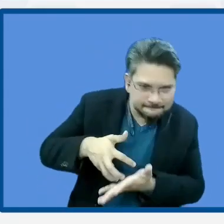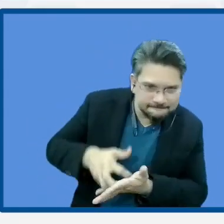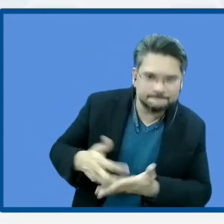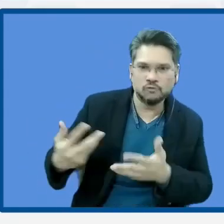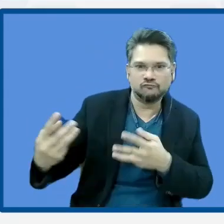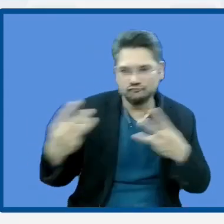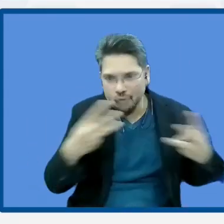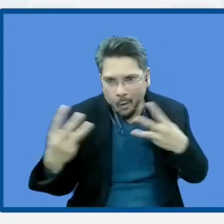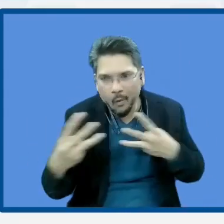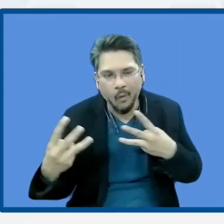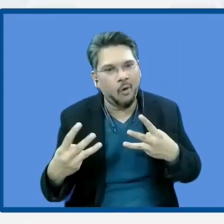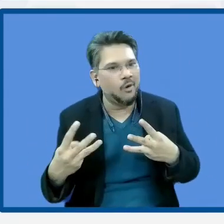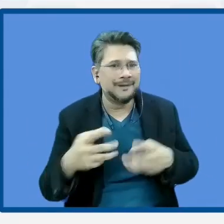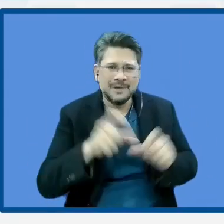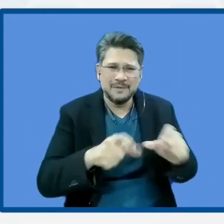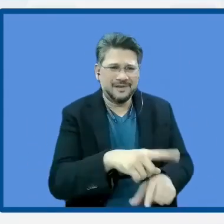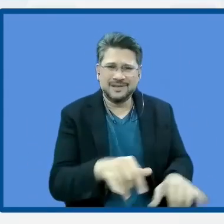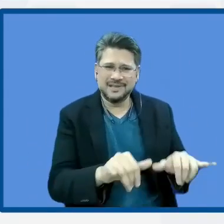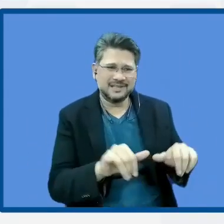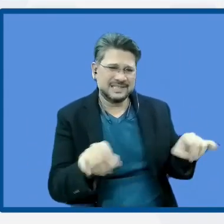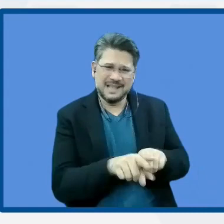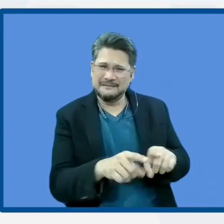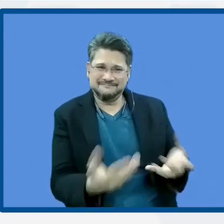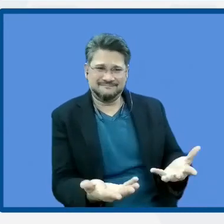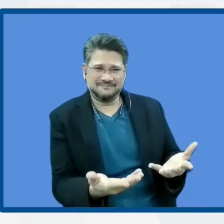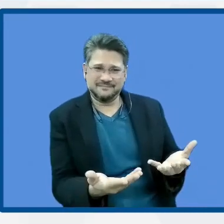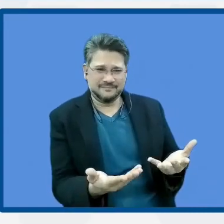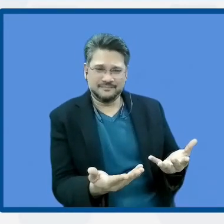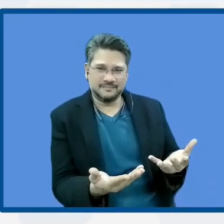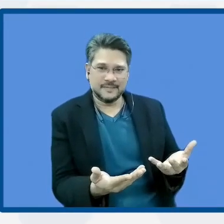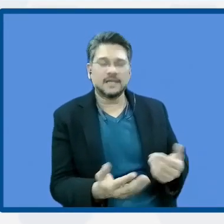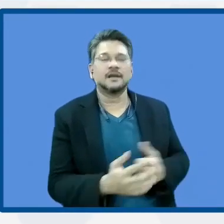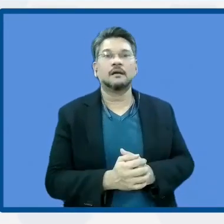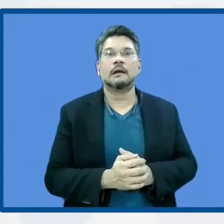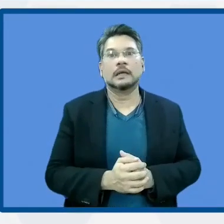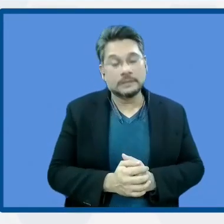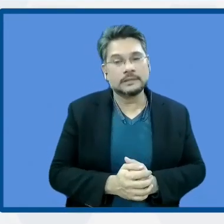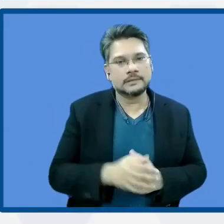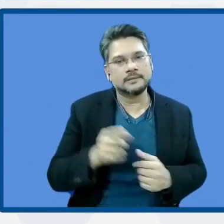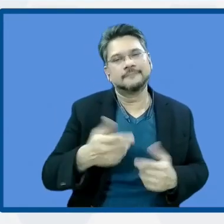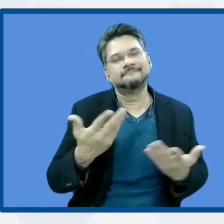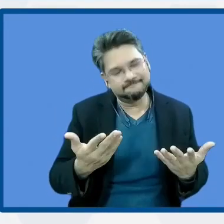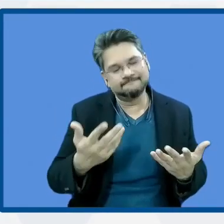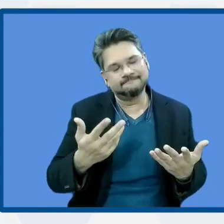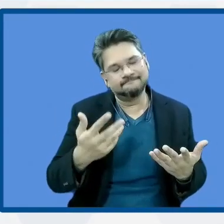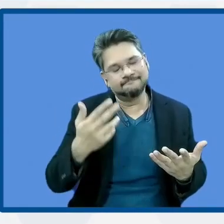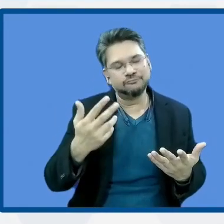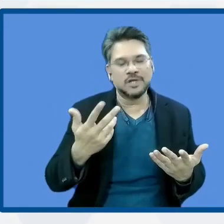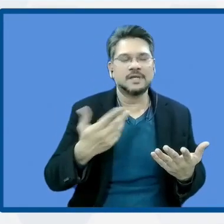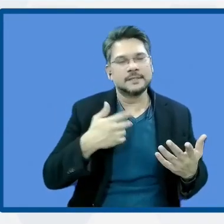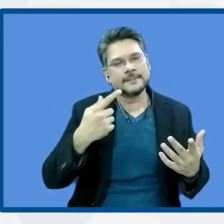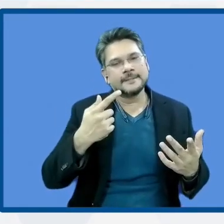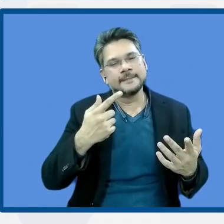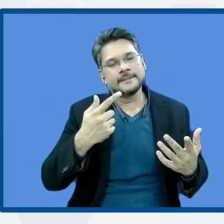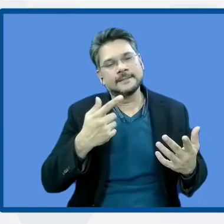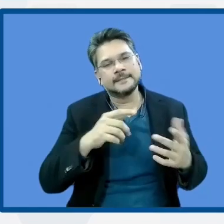the same population that would be suffering the most. That's why we talk about systemic generation of risk